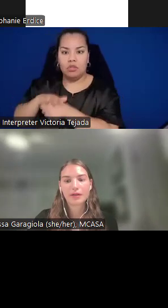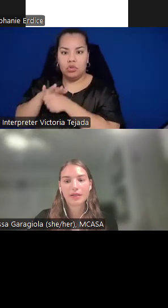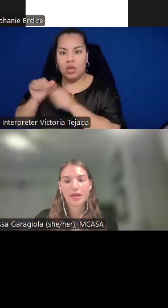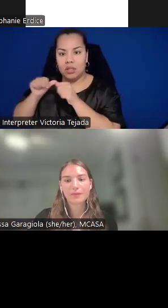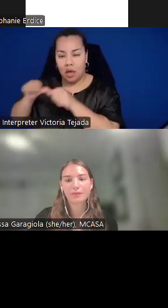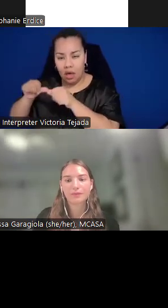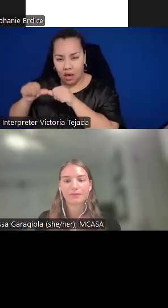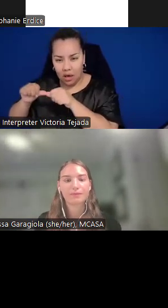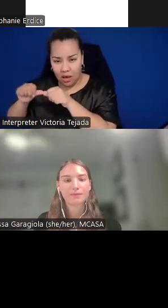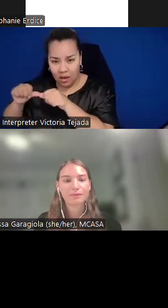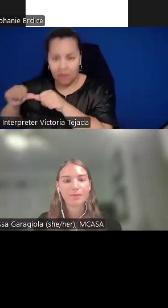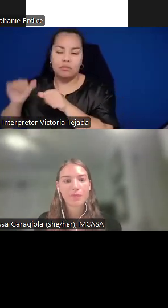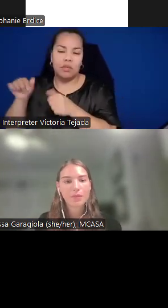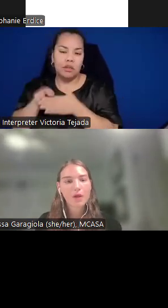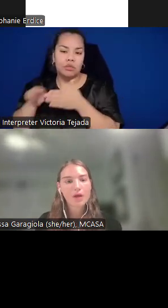Next slide.